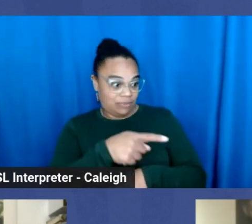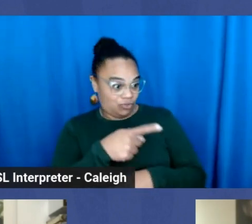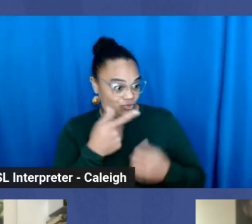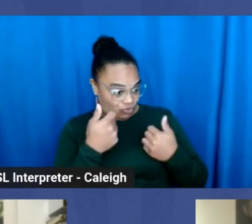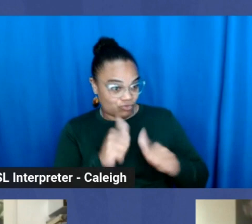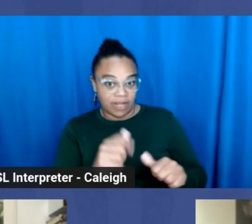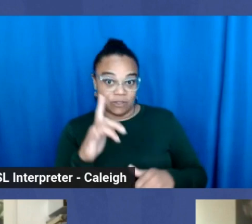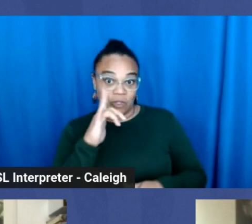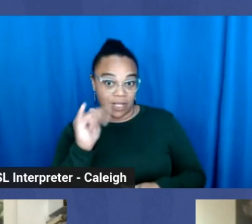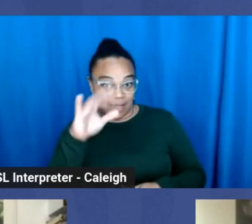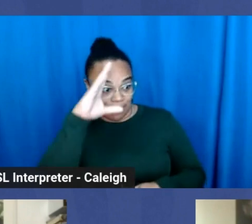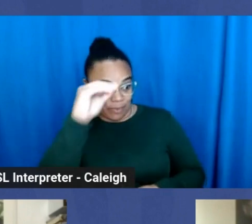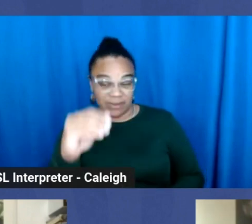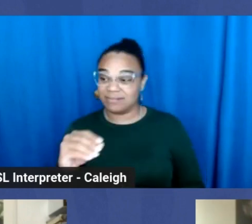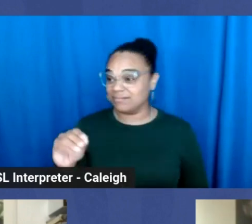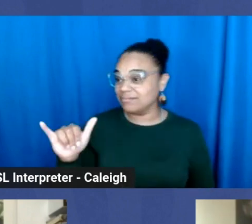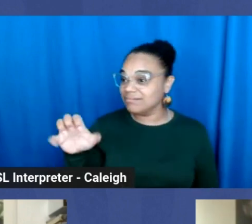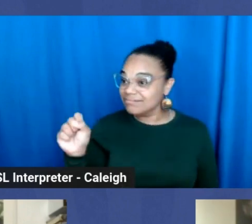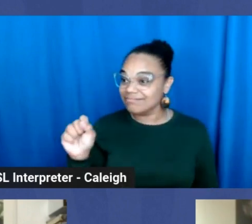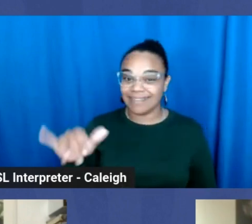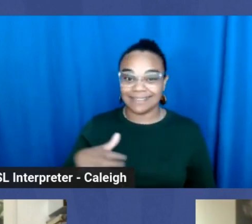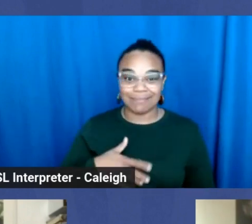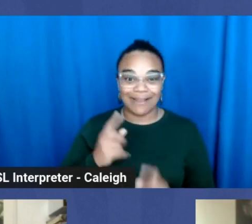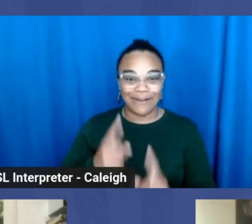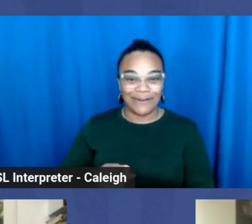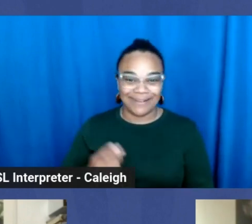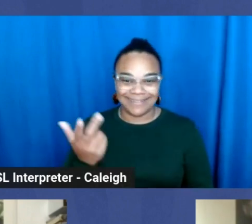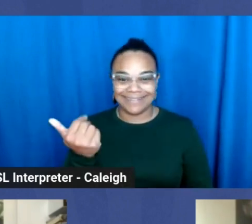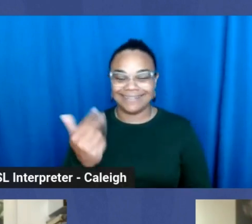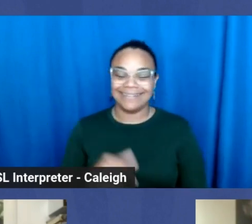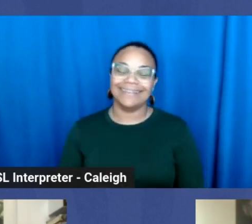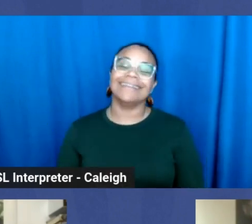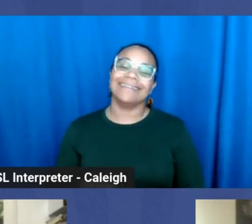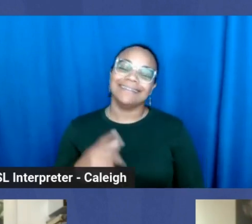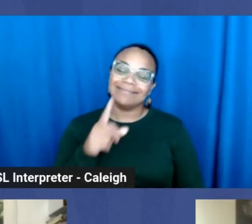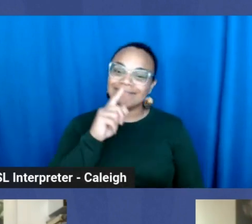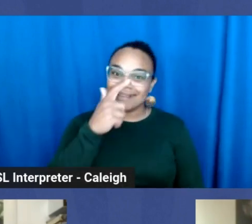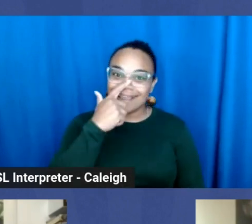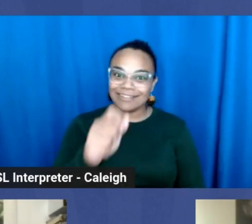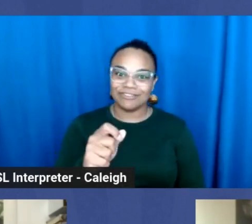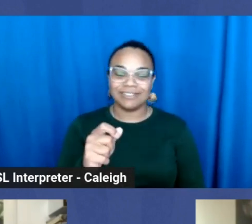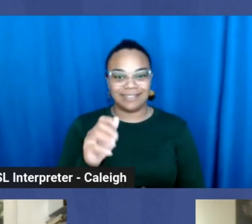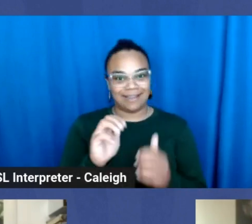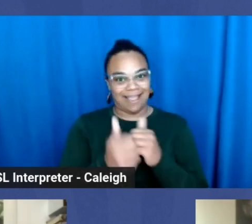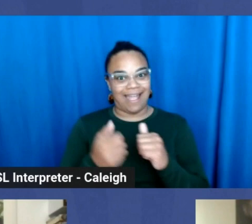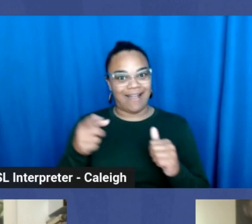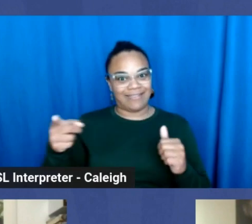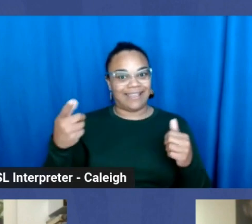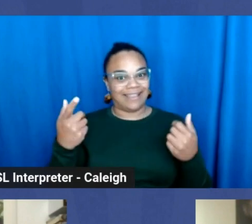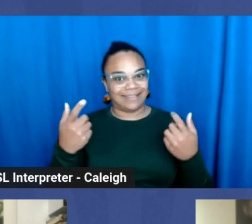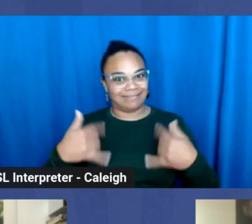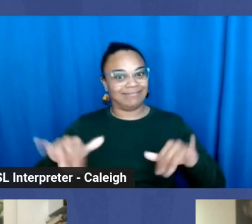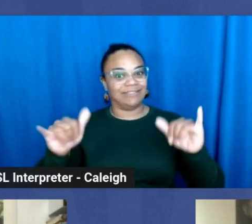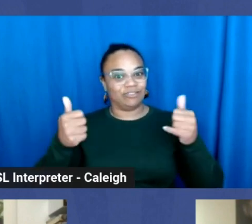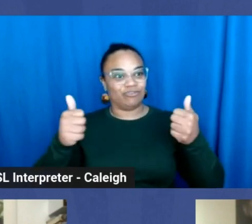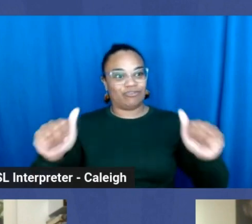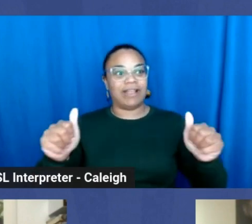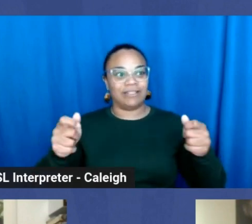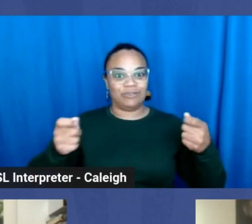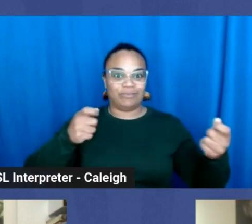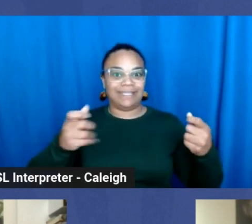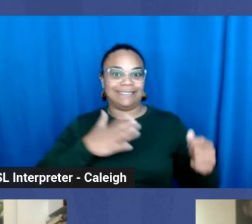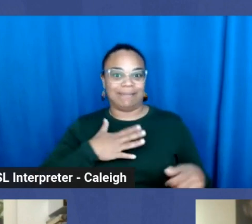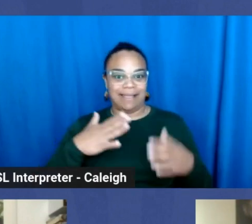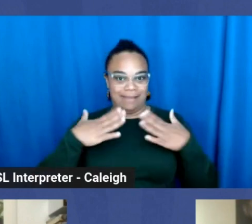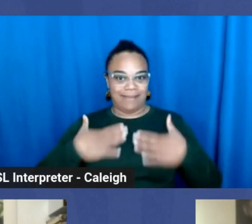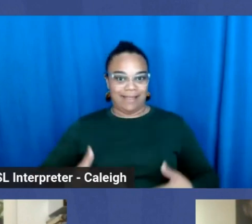yes, actually, that's the goal. So it's very interesting the way that my body is policed at my institution, because while I do